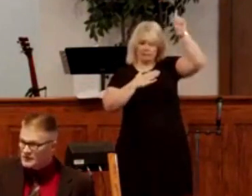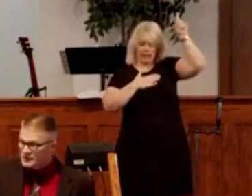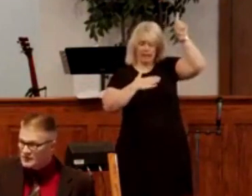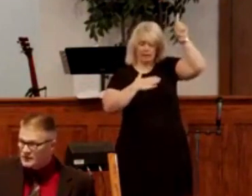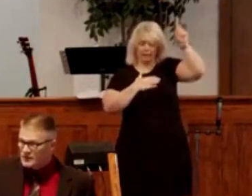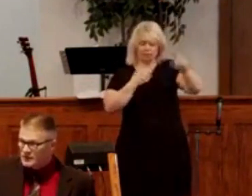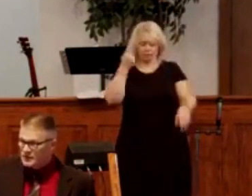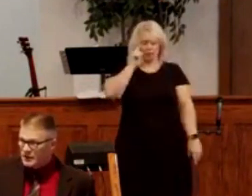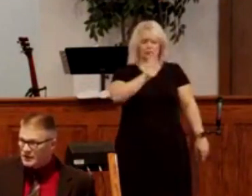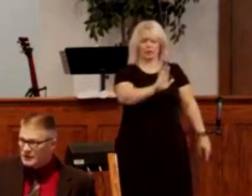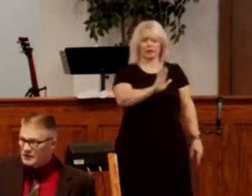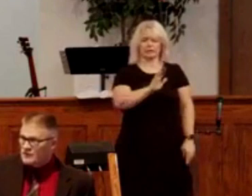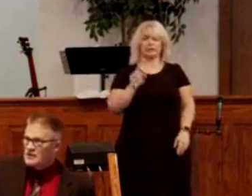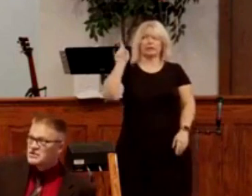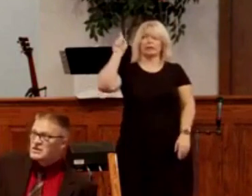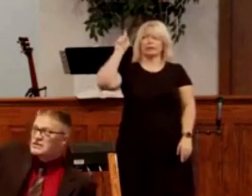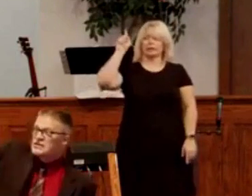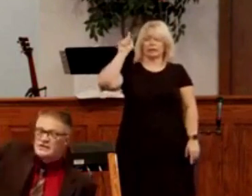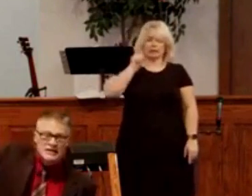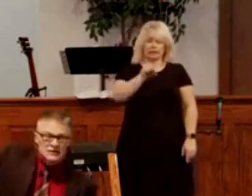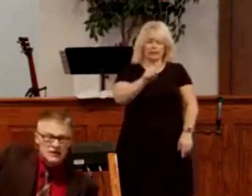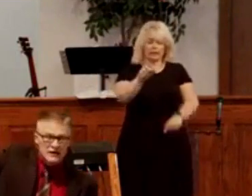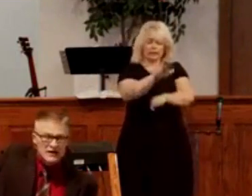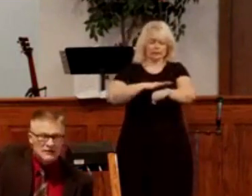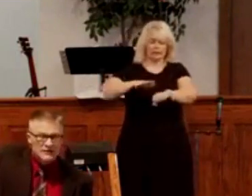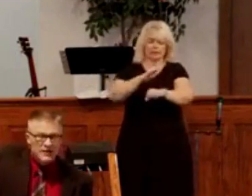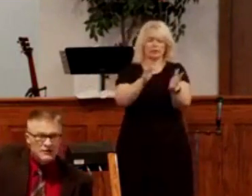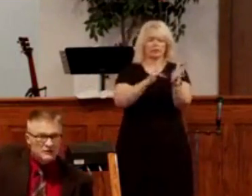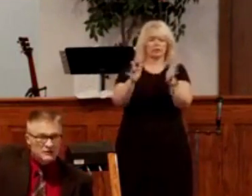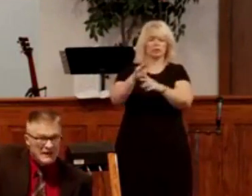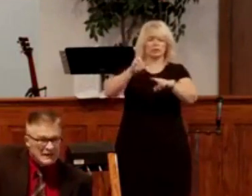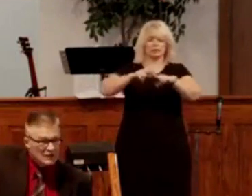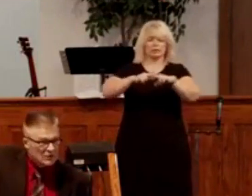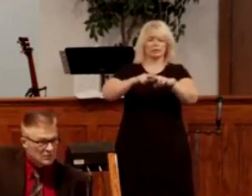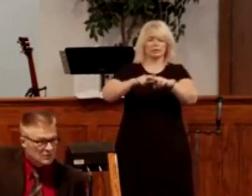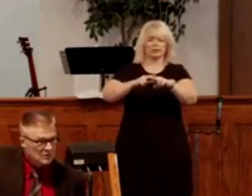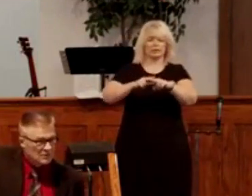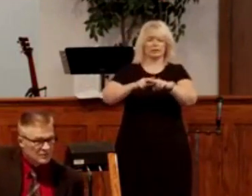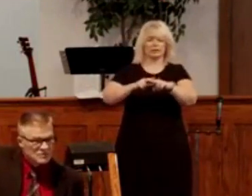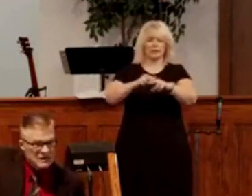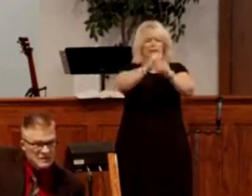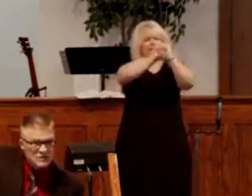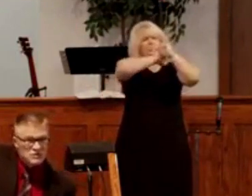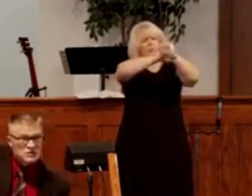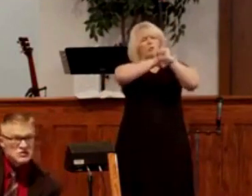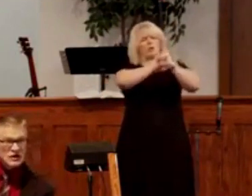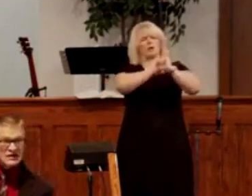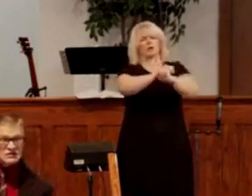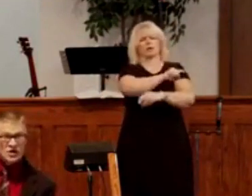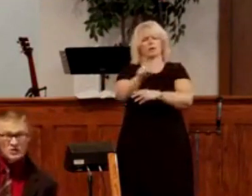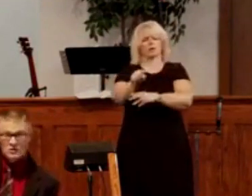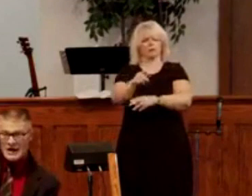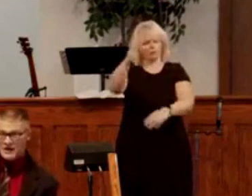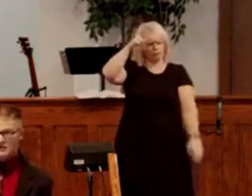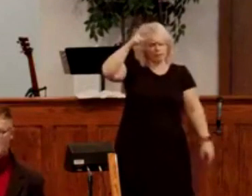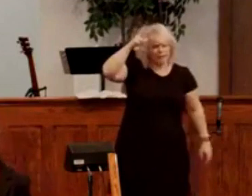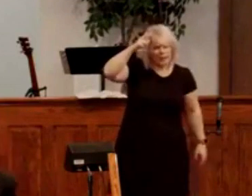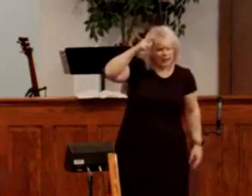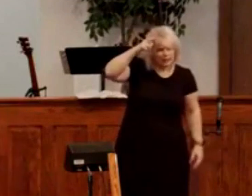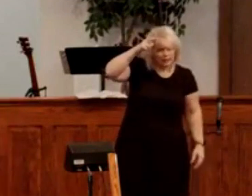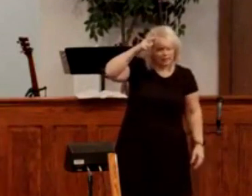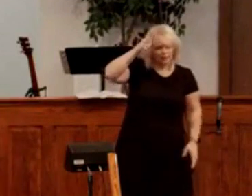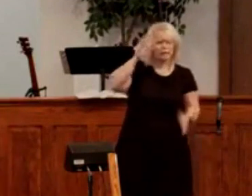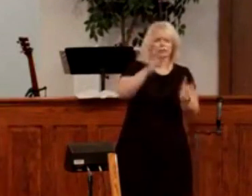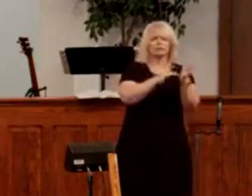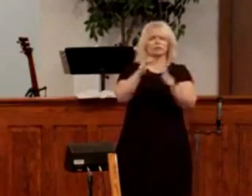that awesome? Right? You've got Jesus sitting at the right hand of the Father defending you from Satan who is trying to call you out. And